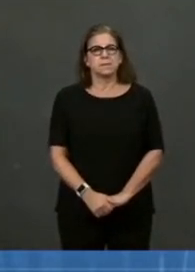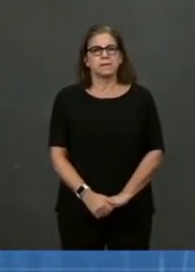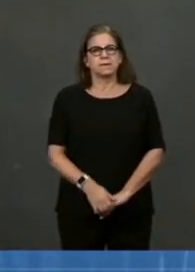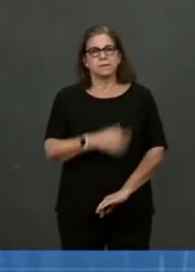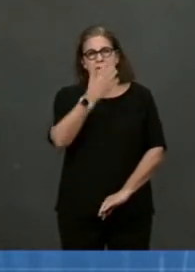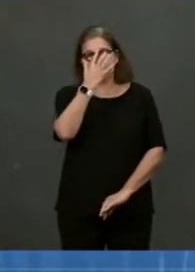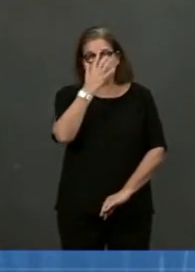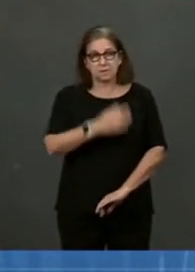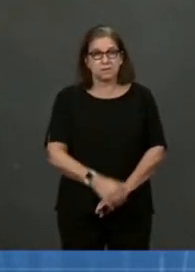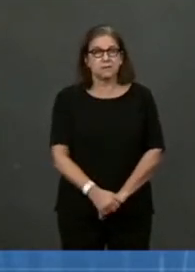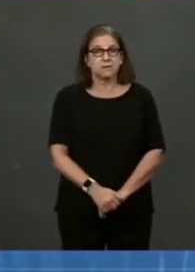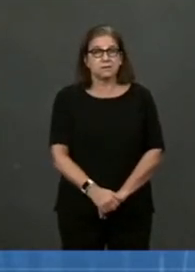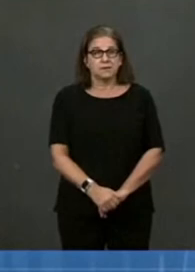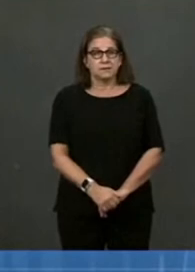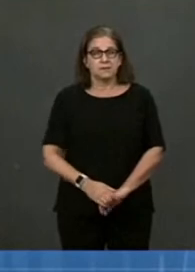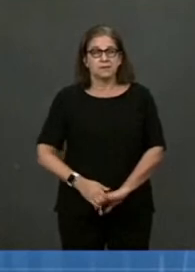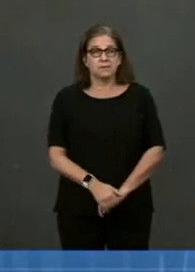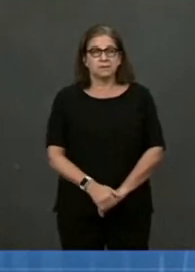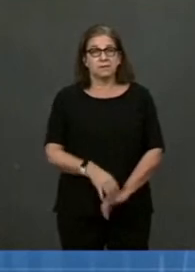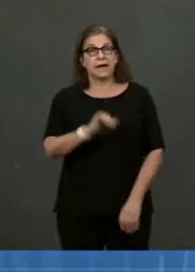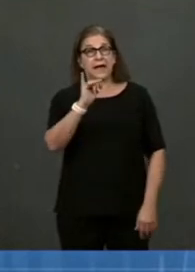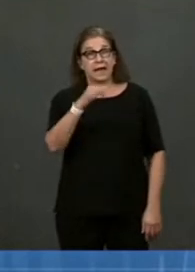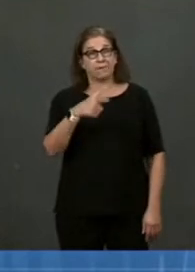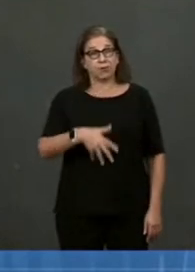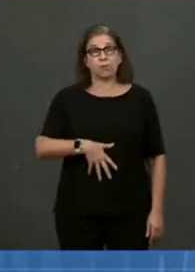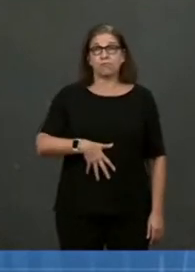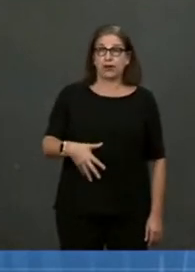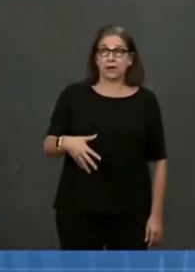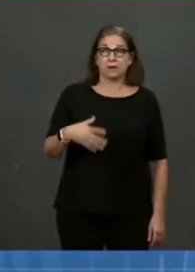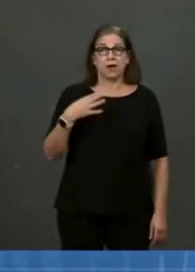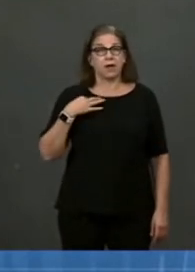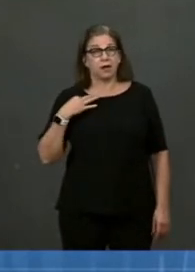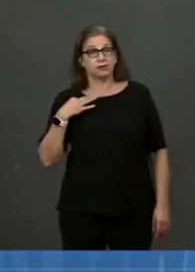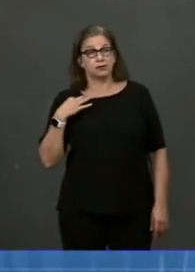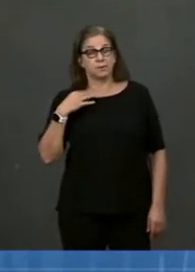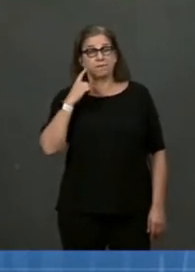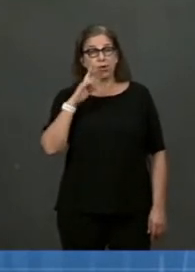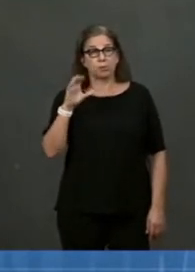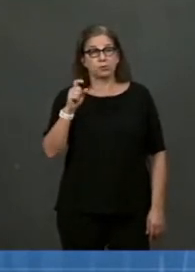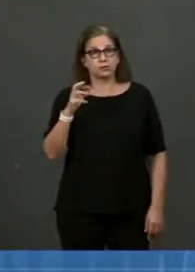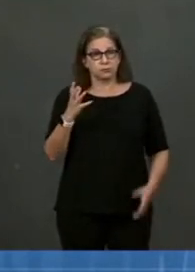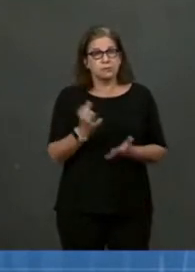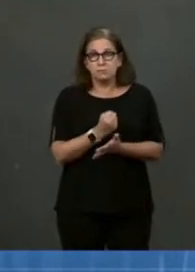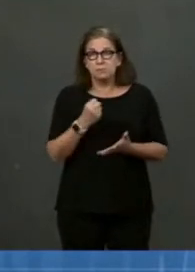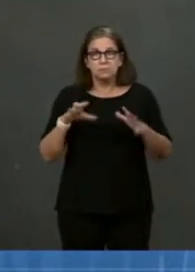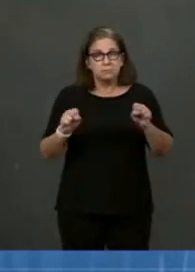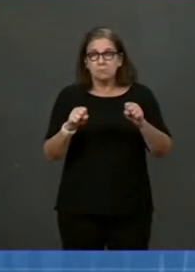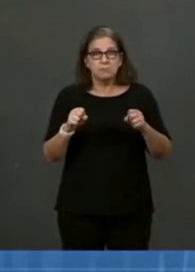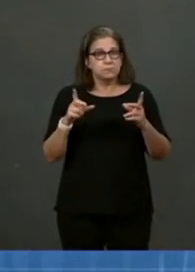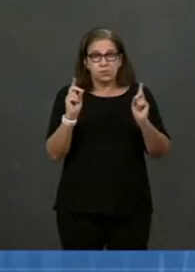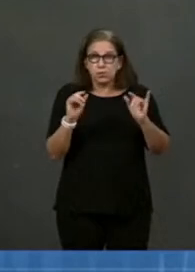eligible for a boost and you're pregnant, you should also get your boost during that period of time. And I would say for nursing as well.